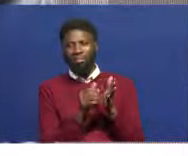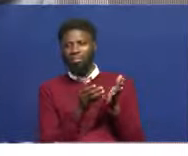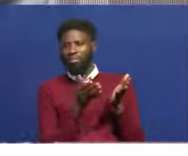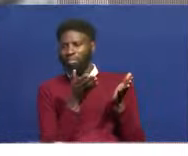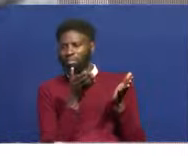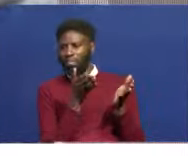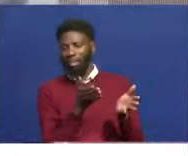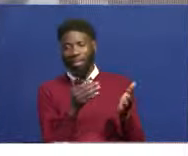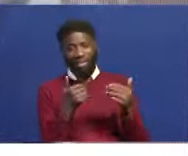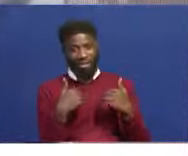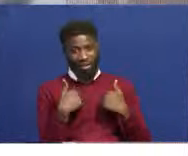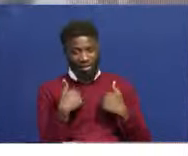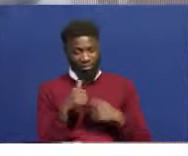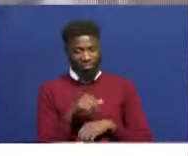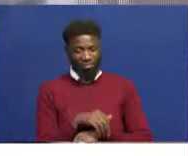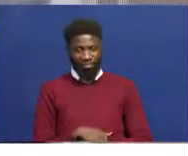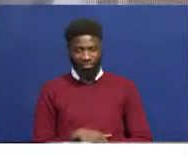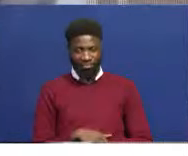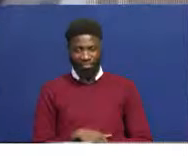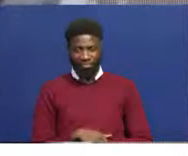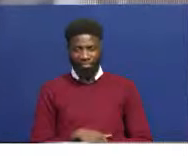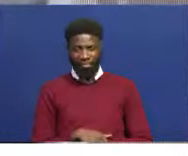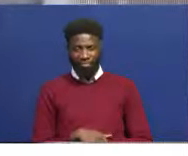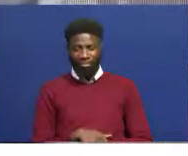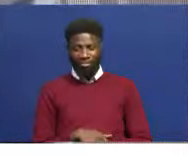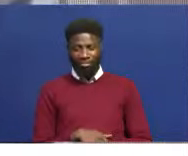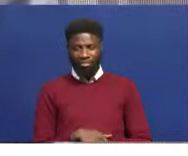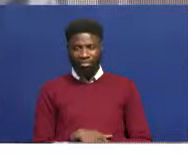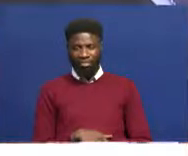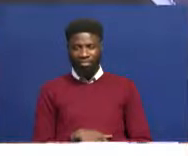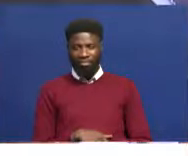It is governed by